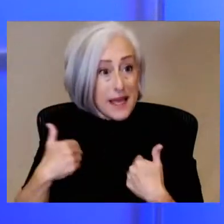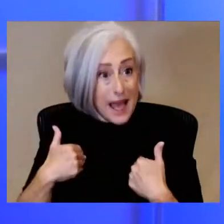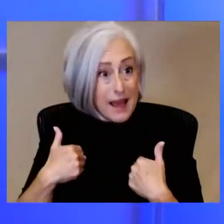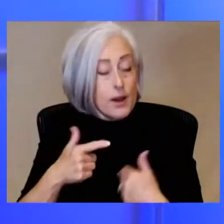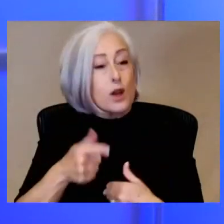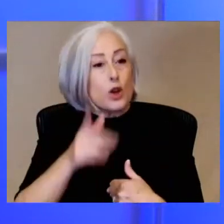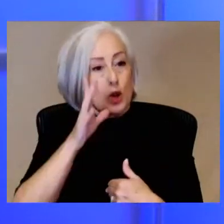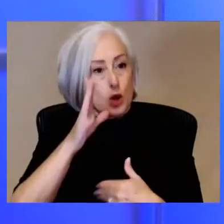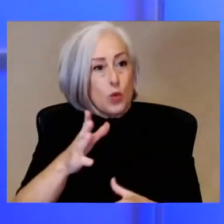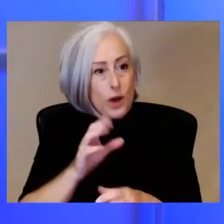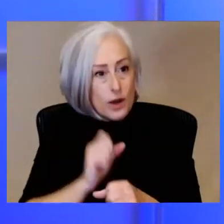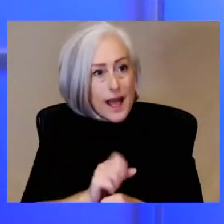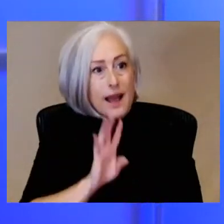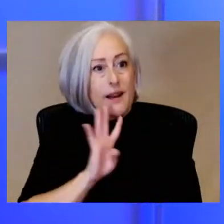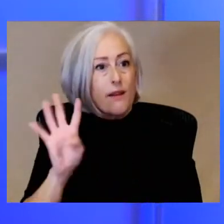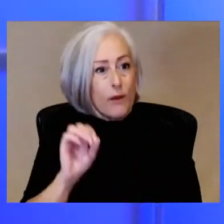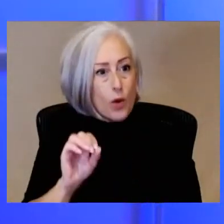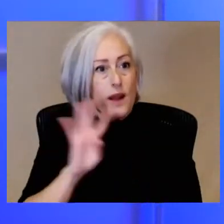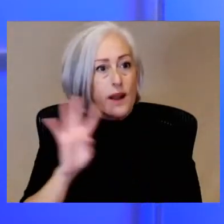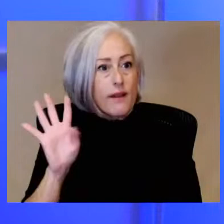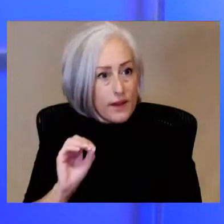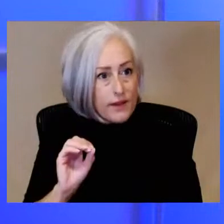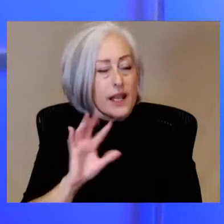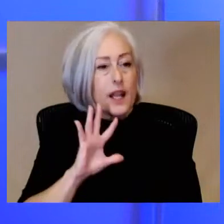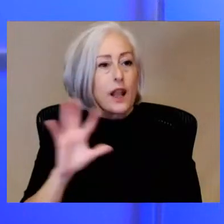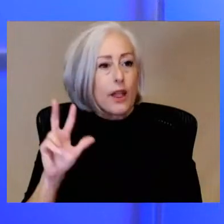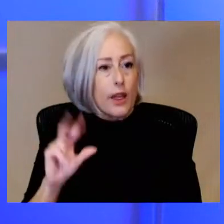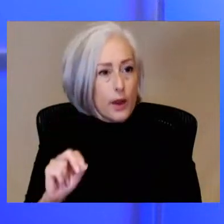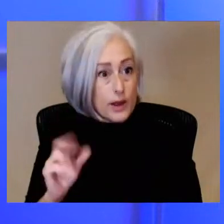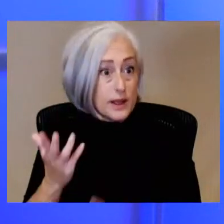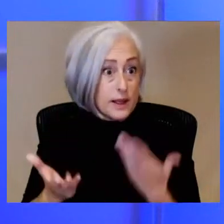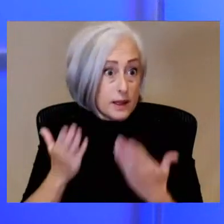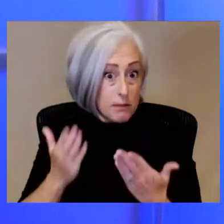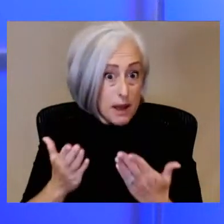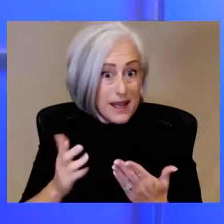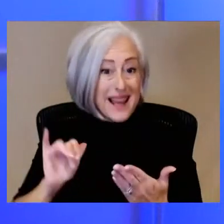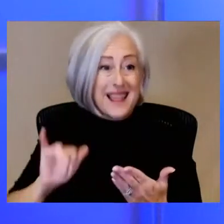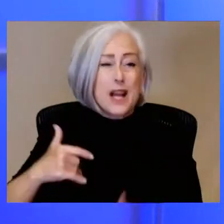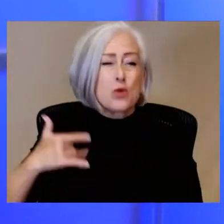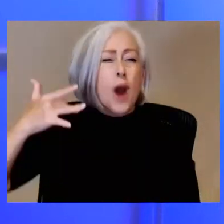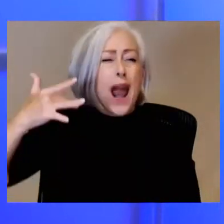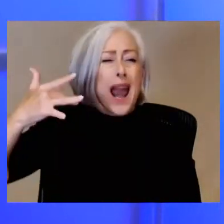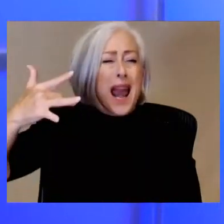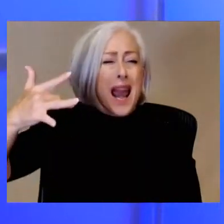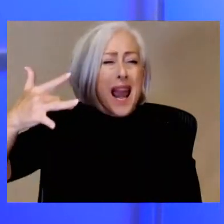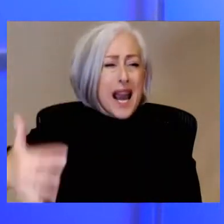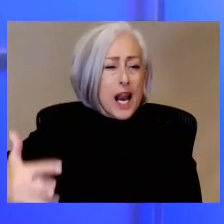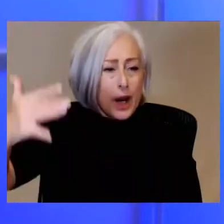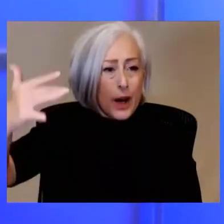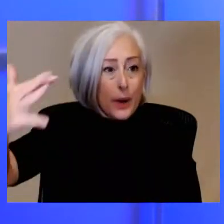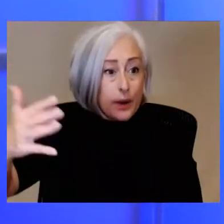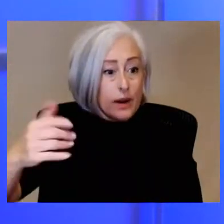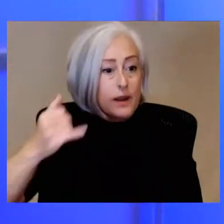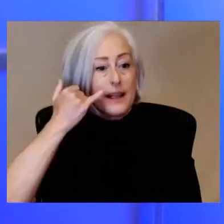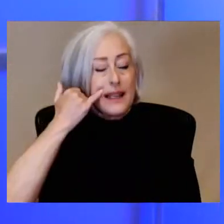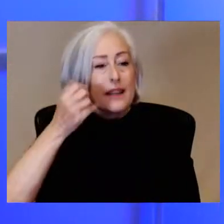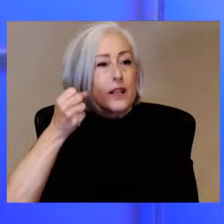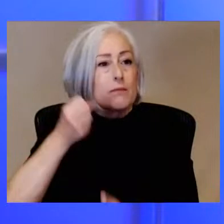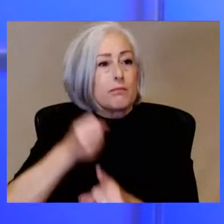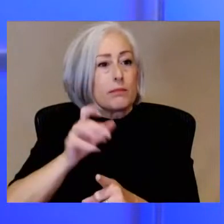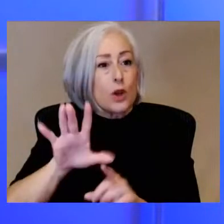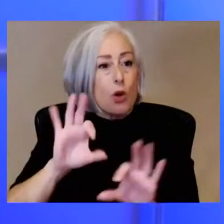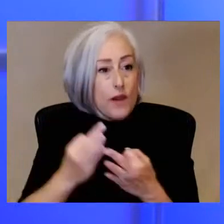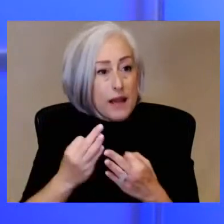or 30s even. But that's extremely rare. And for the rest of us, if it runs in the family, your risk is a little bit higher.